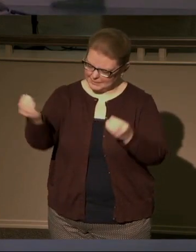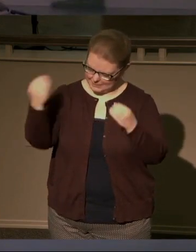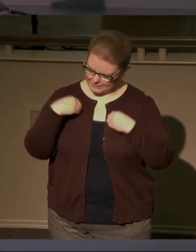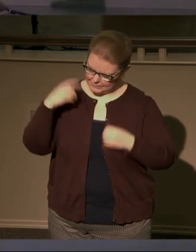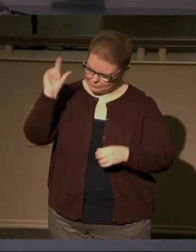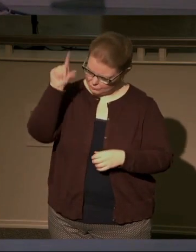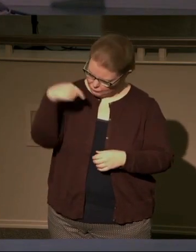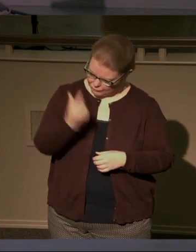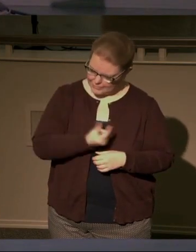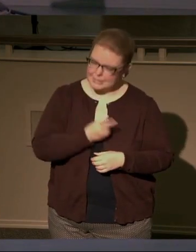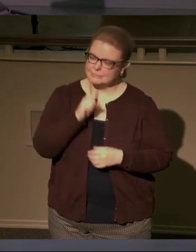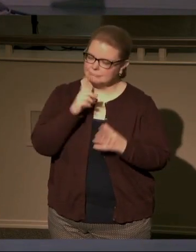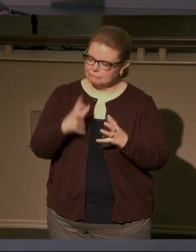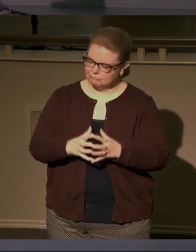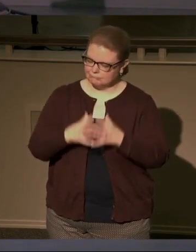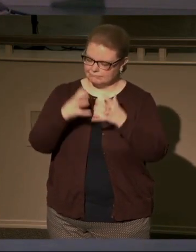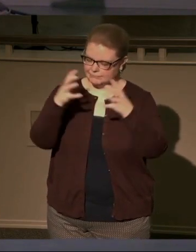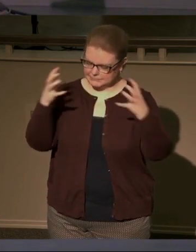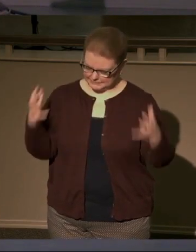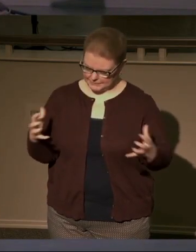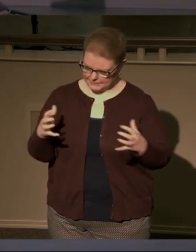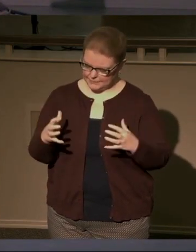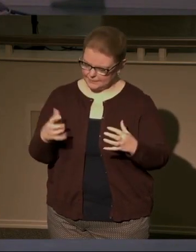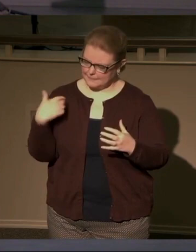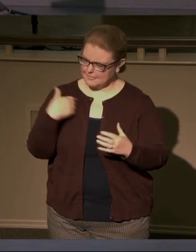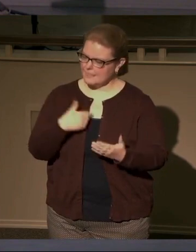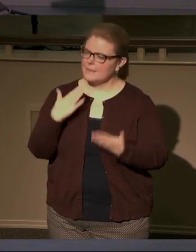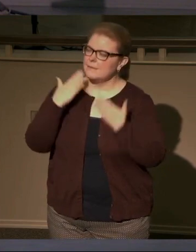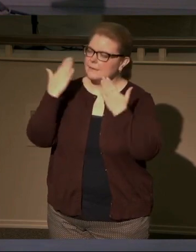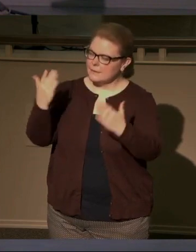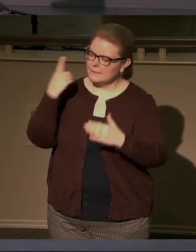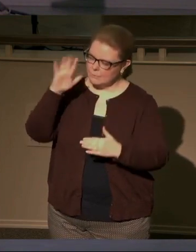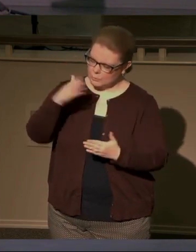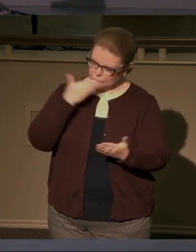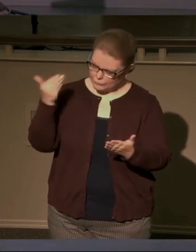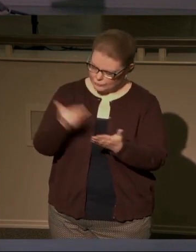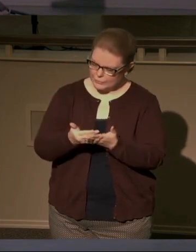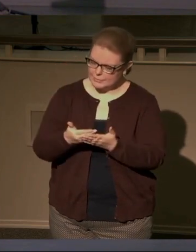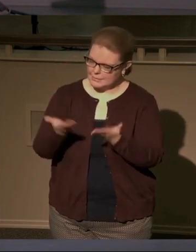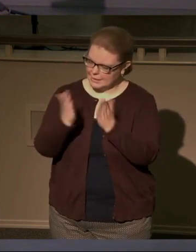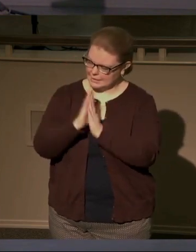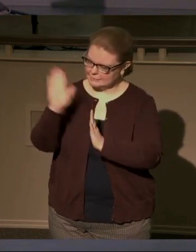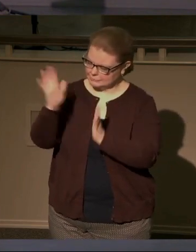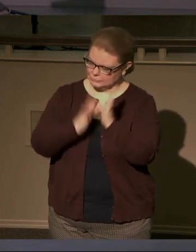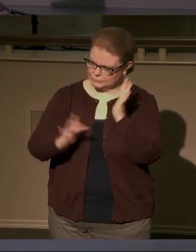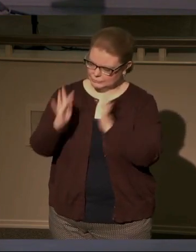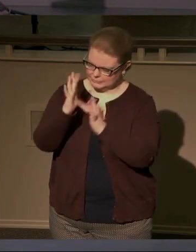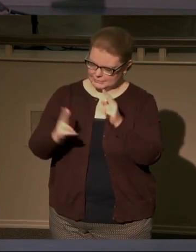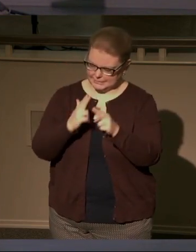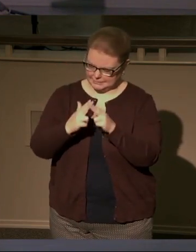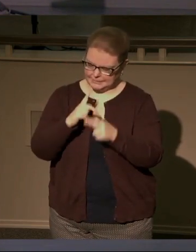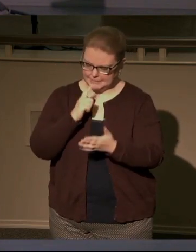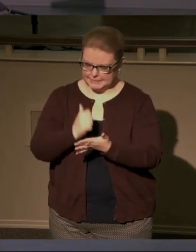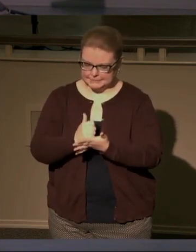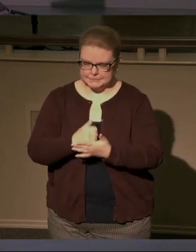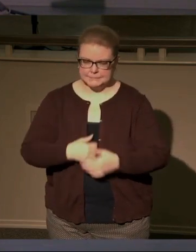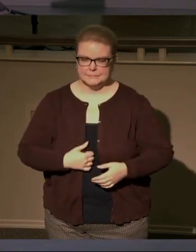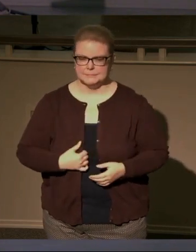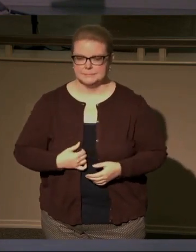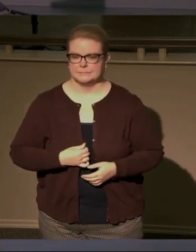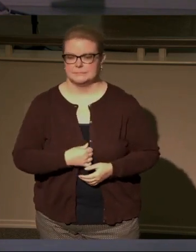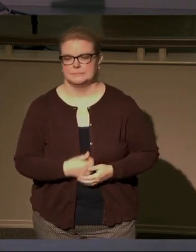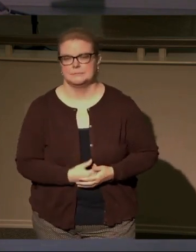grace upon grace. We thank you, Father, for your goodness, and we ask this in Jesus' name. Amen.